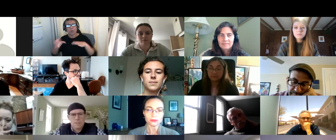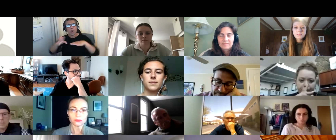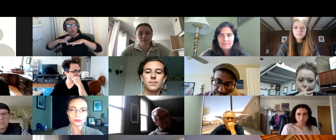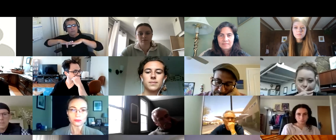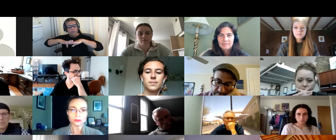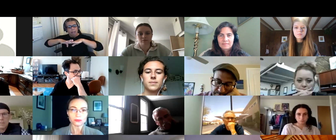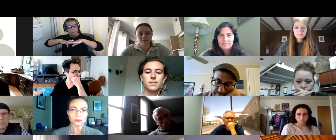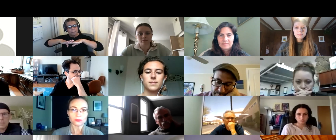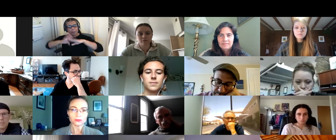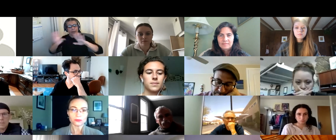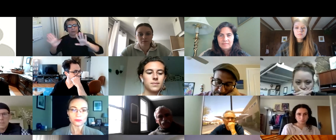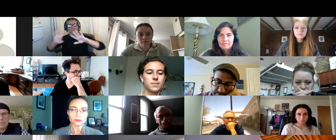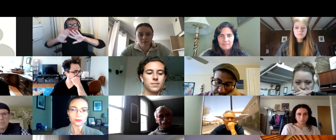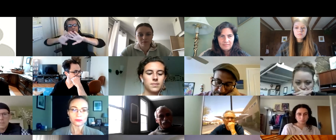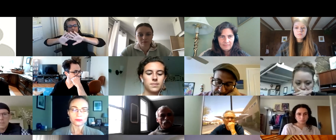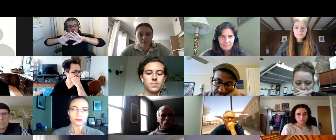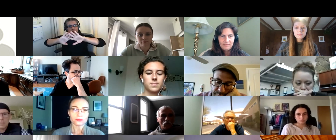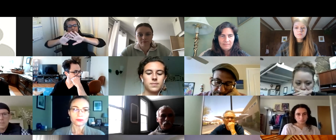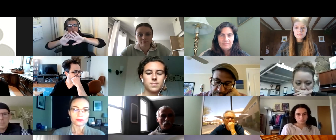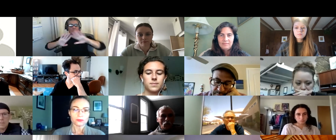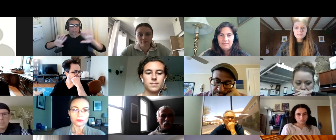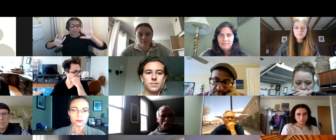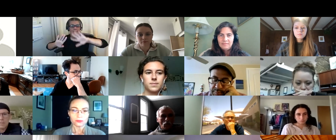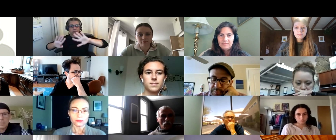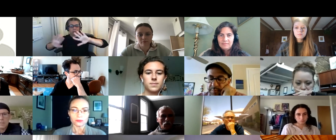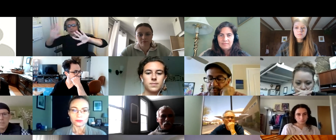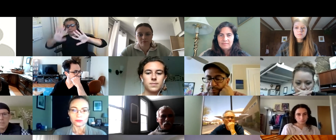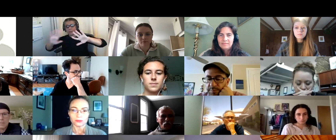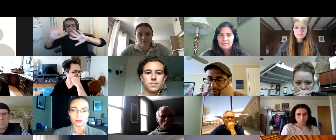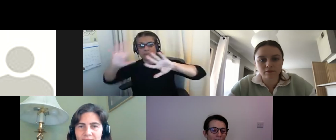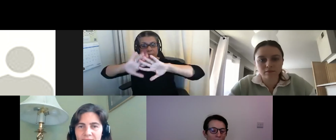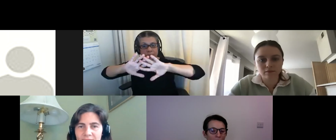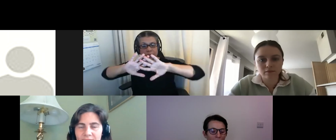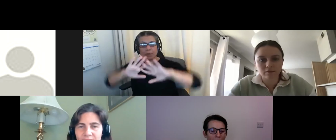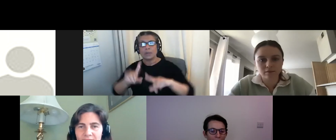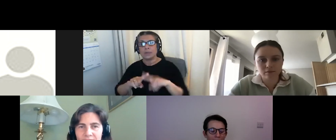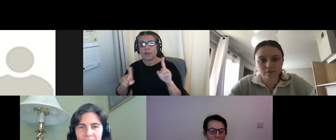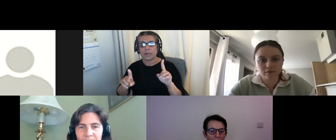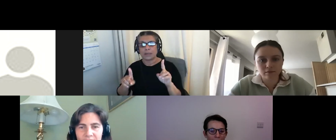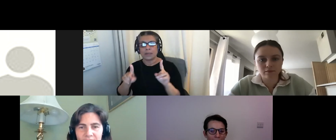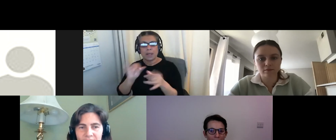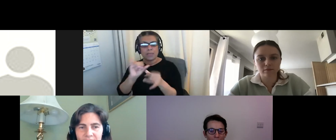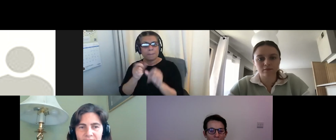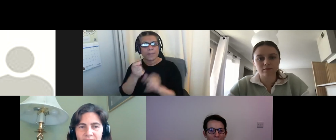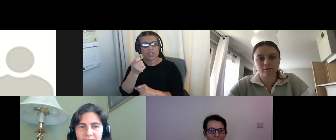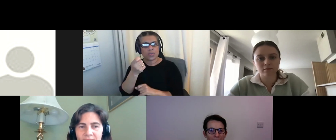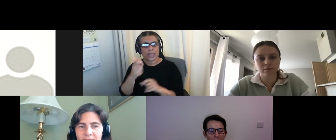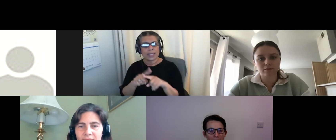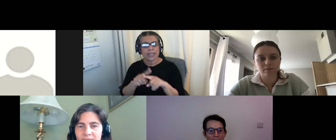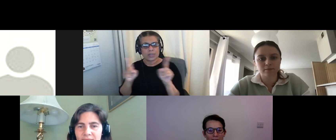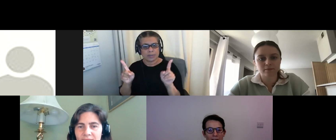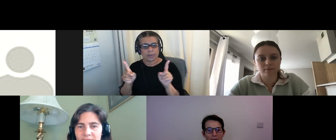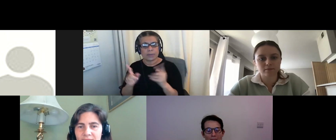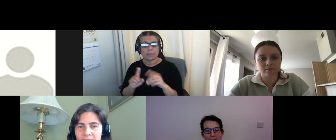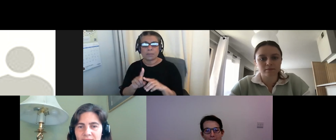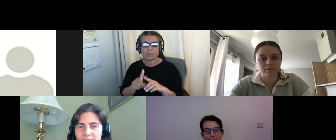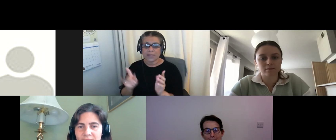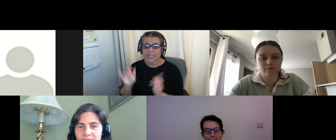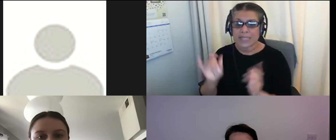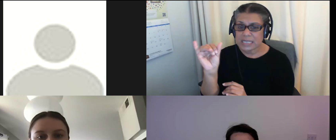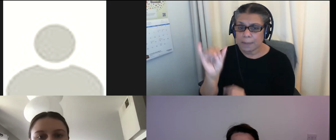prefer one, the wording on one over the other. But essentially they are measuring slightly different things, but very, very similar things.